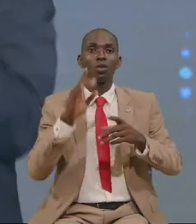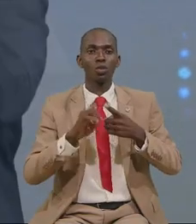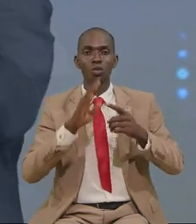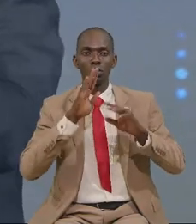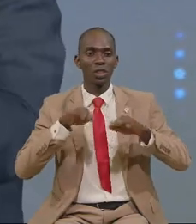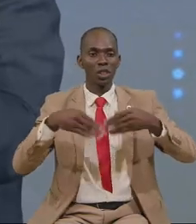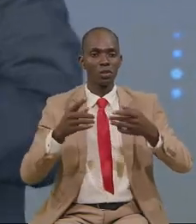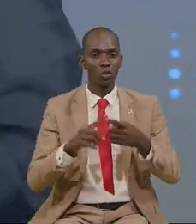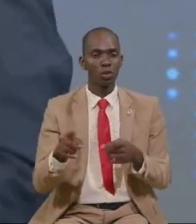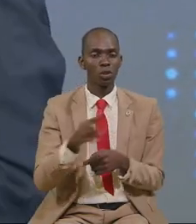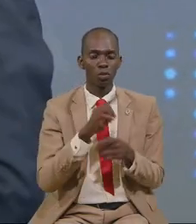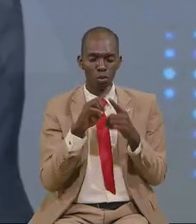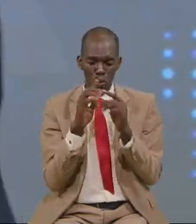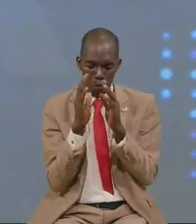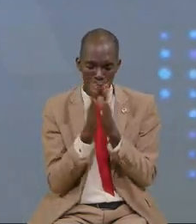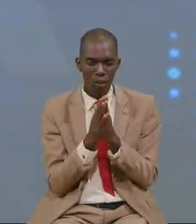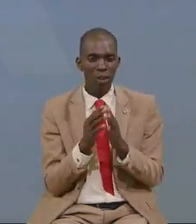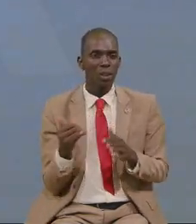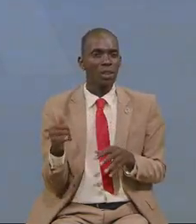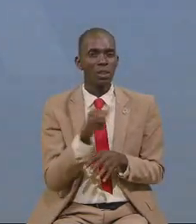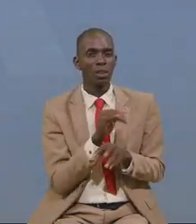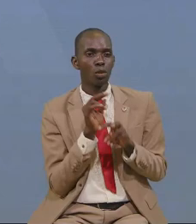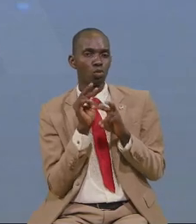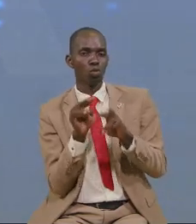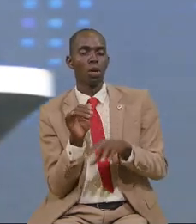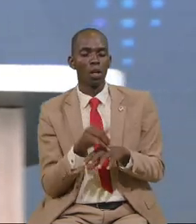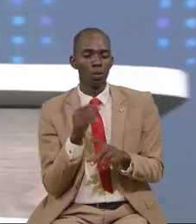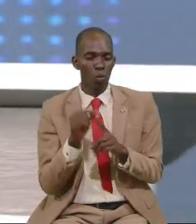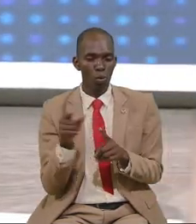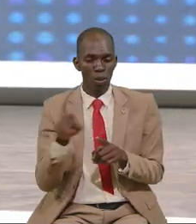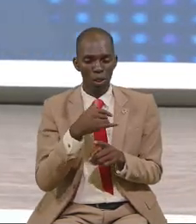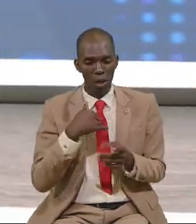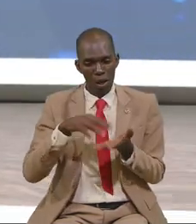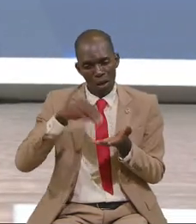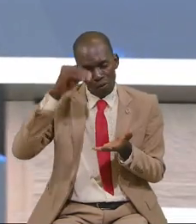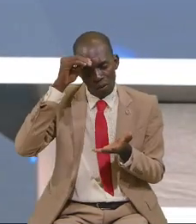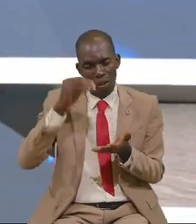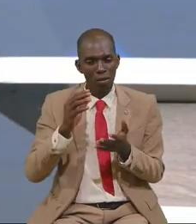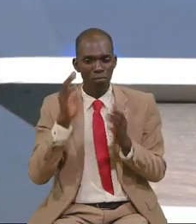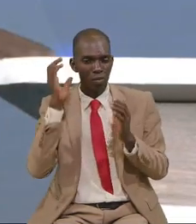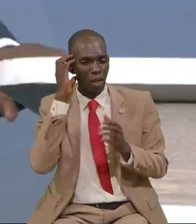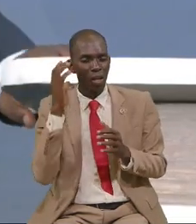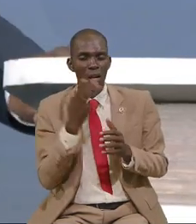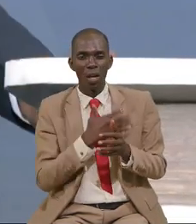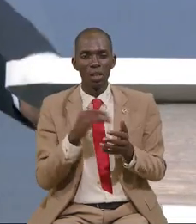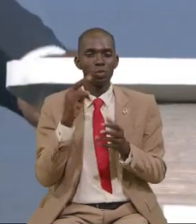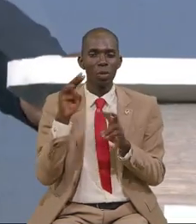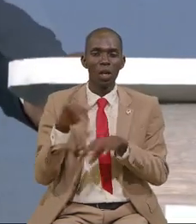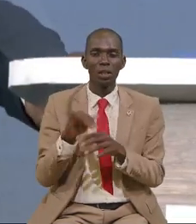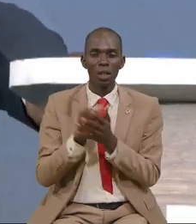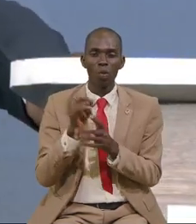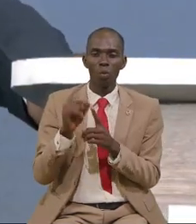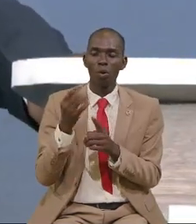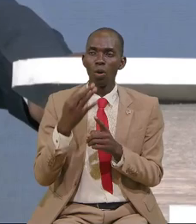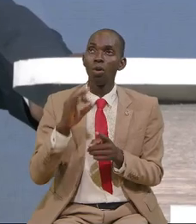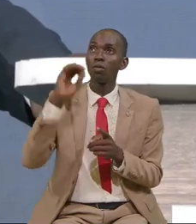they pray. They look at the word they have heard, and they look at that word of grace and that word of power, and they say,